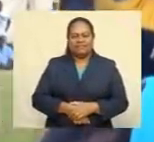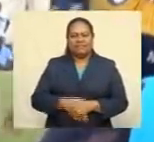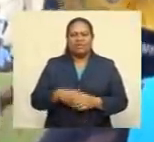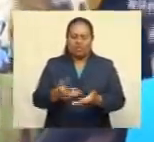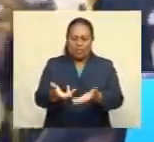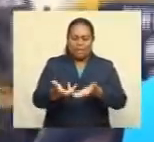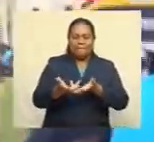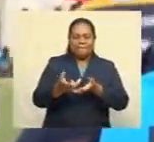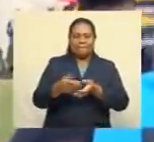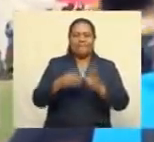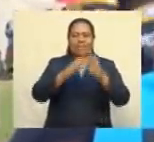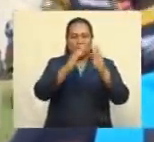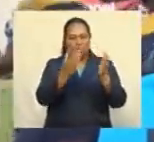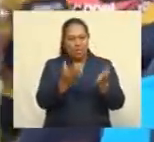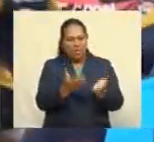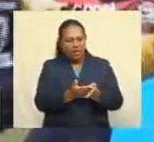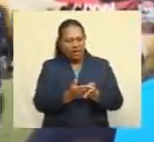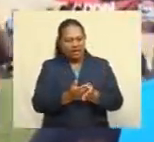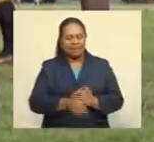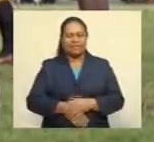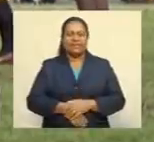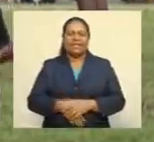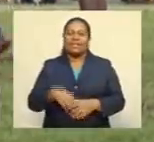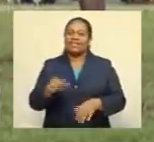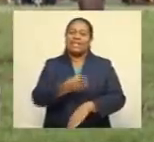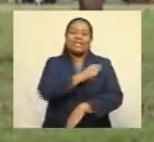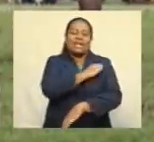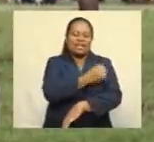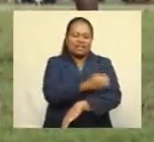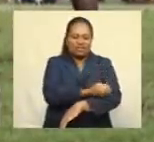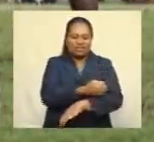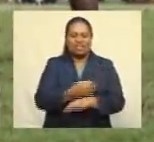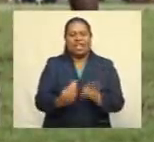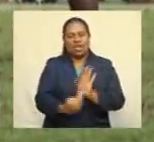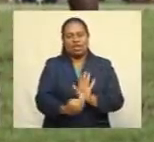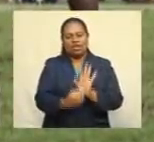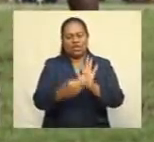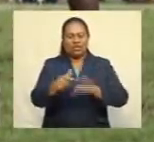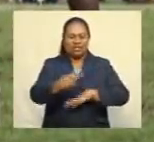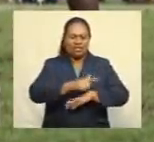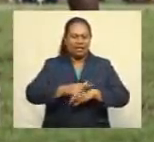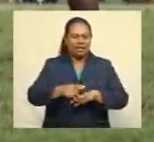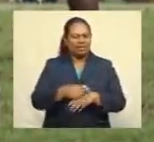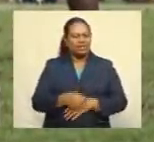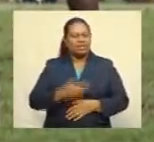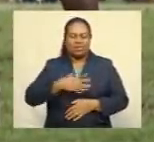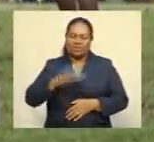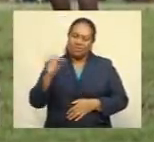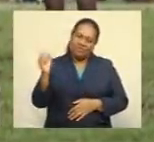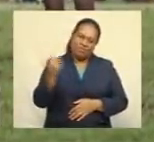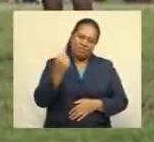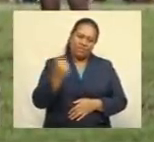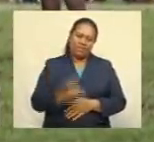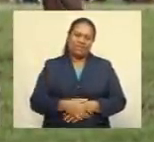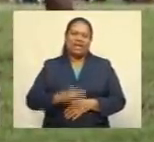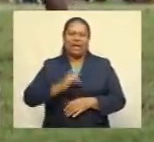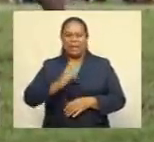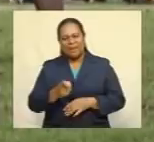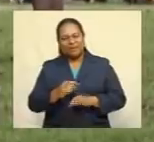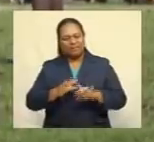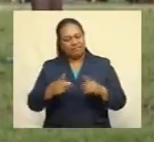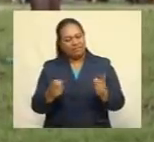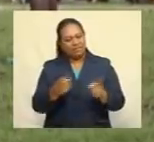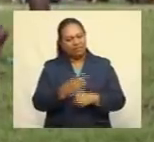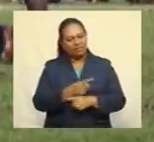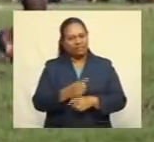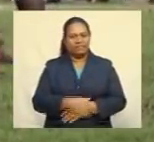back. But it takes a lot of energy. Northland, on the other hand, needed the win, and the tactical changes was worth it. It